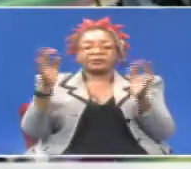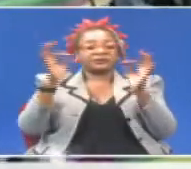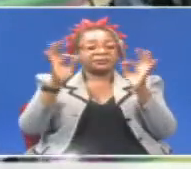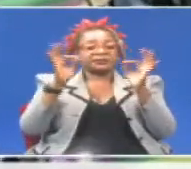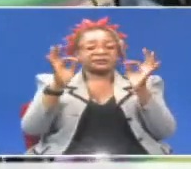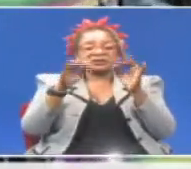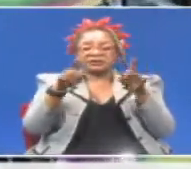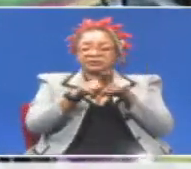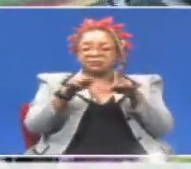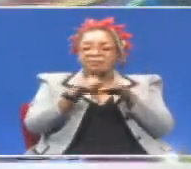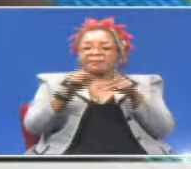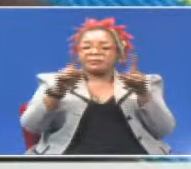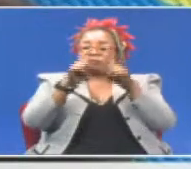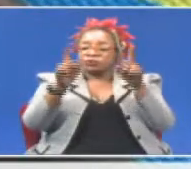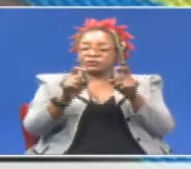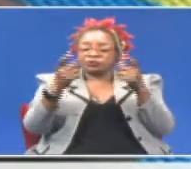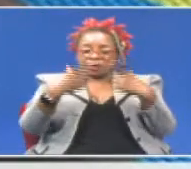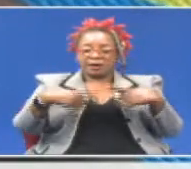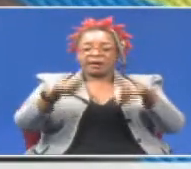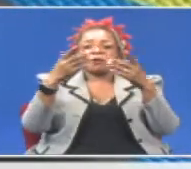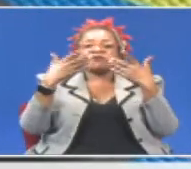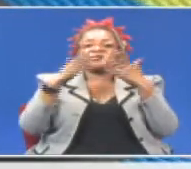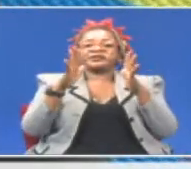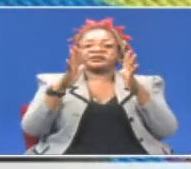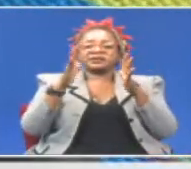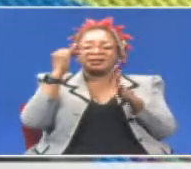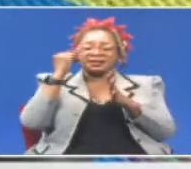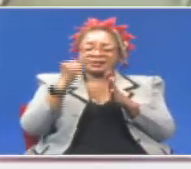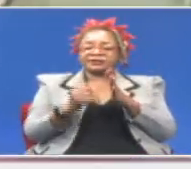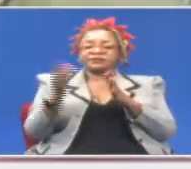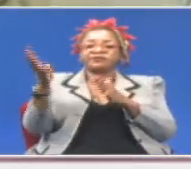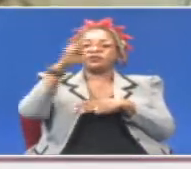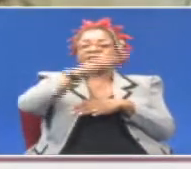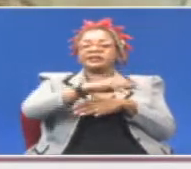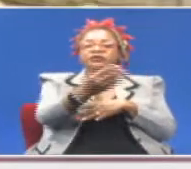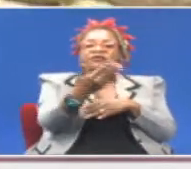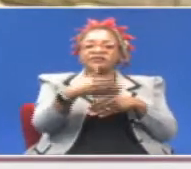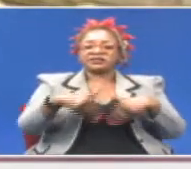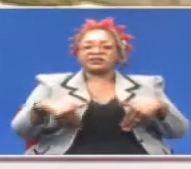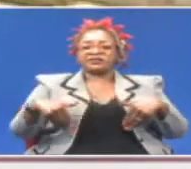even requesting police to allow them conclude their last 4 days of starving.